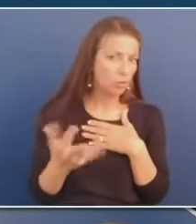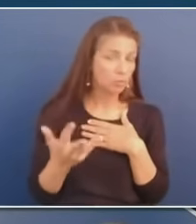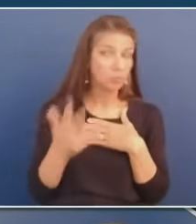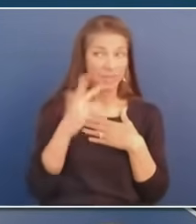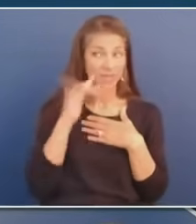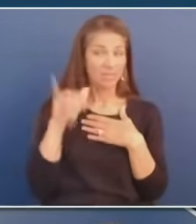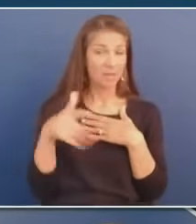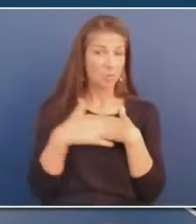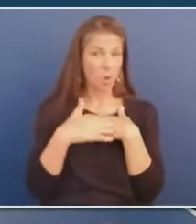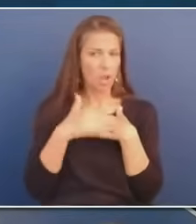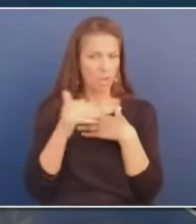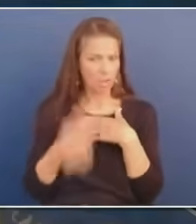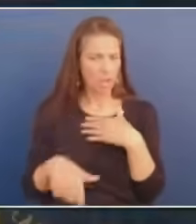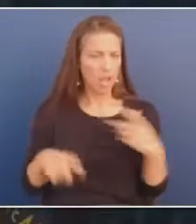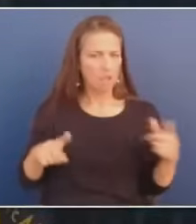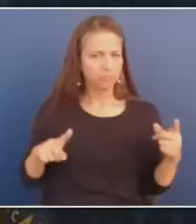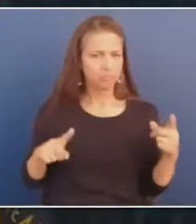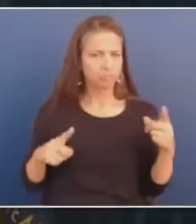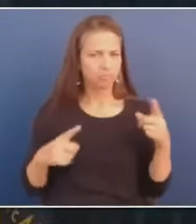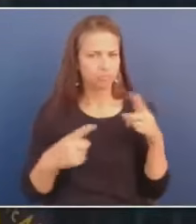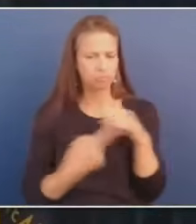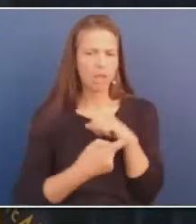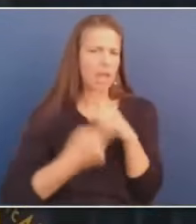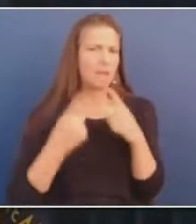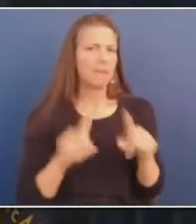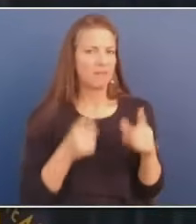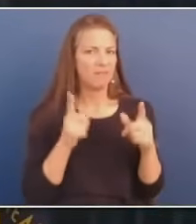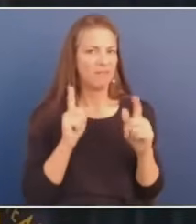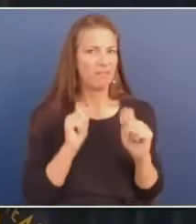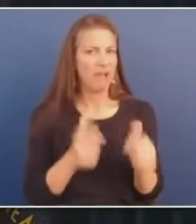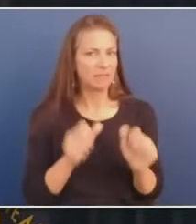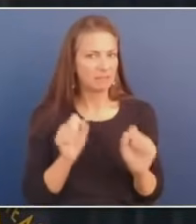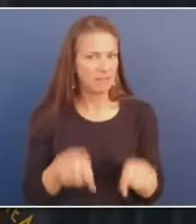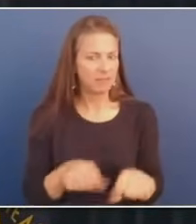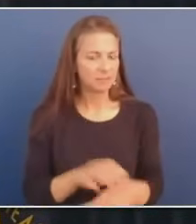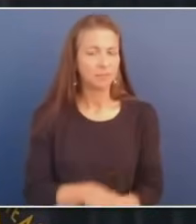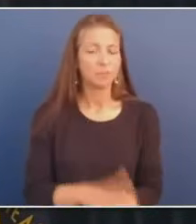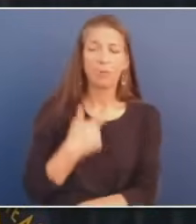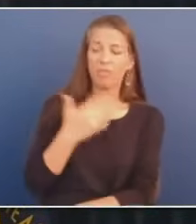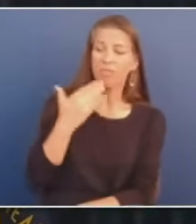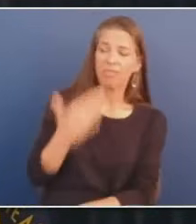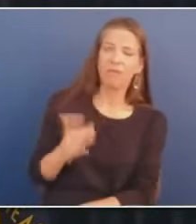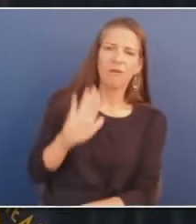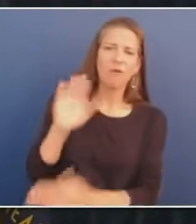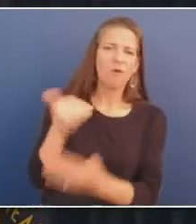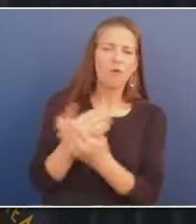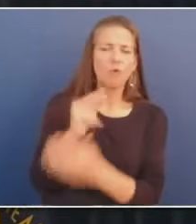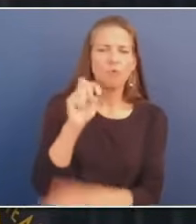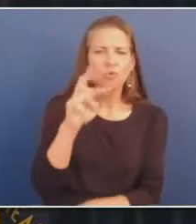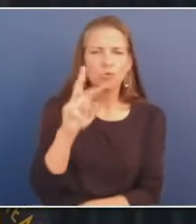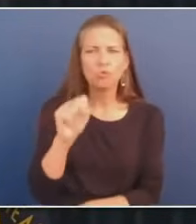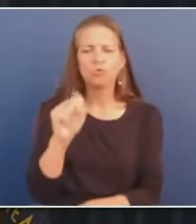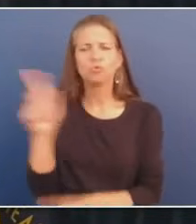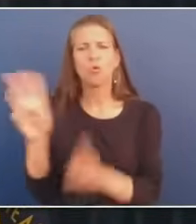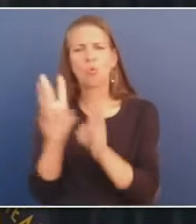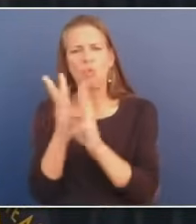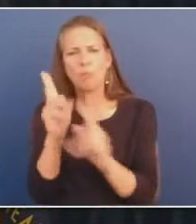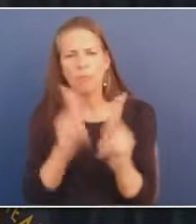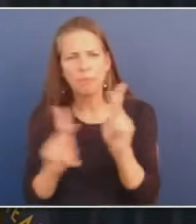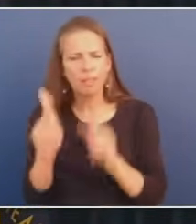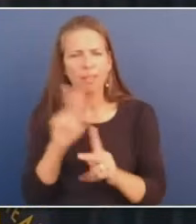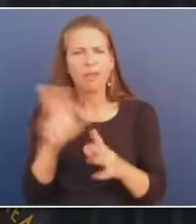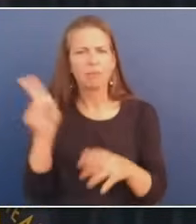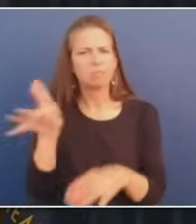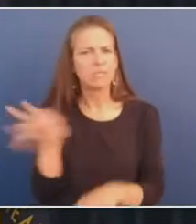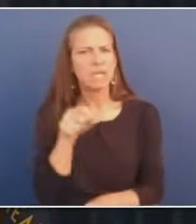develop, it can happen very quickly. I want to thank our meteorologists, all of our news teams that are out there, how seriously they're taking this